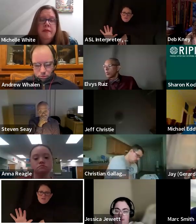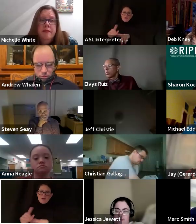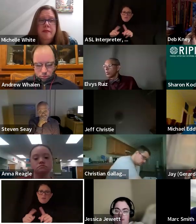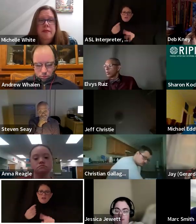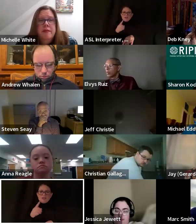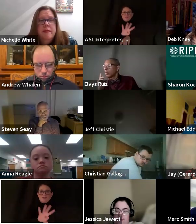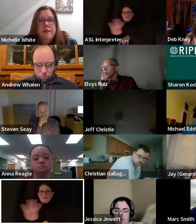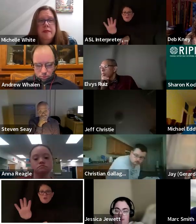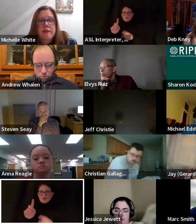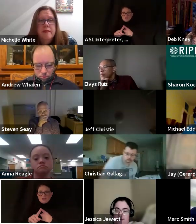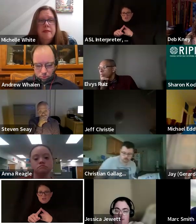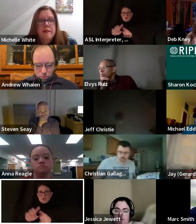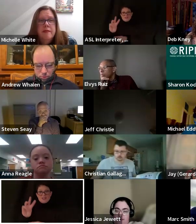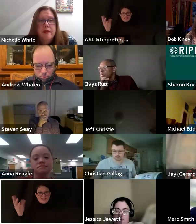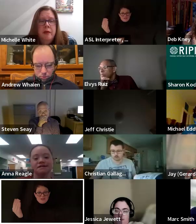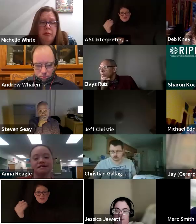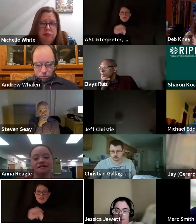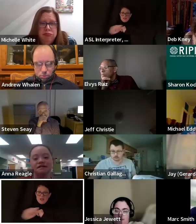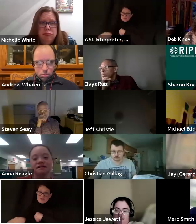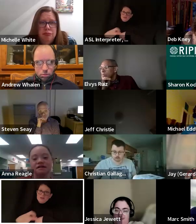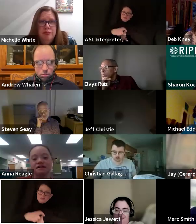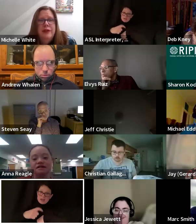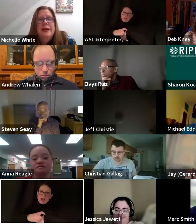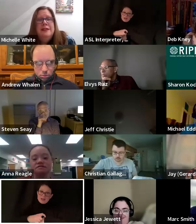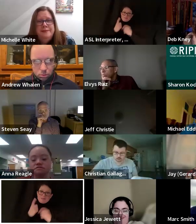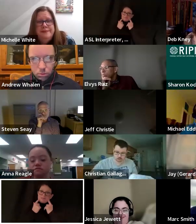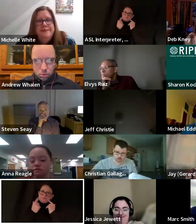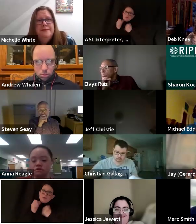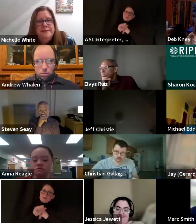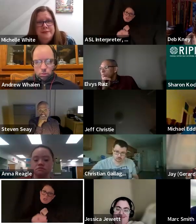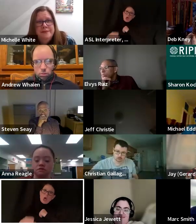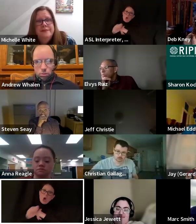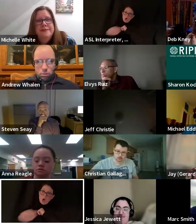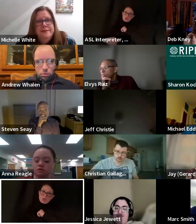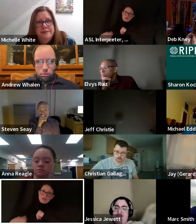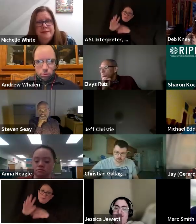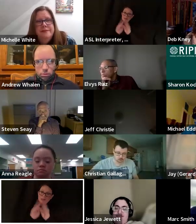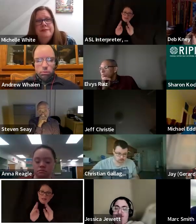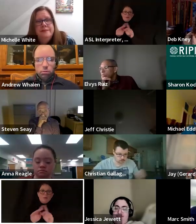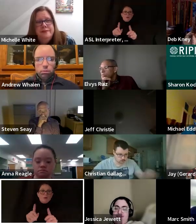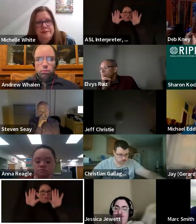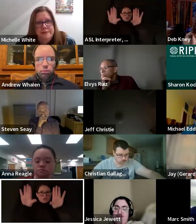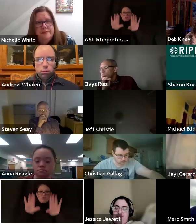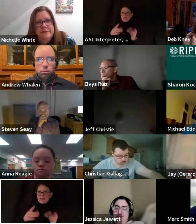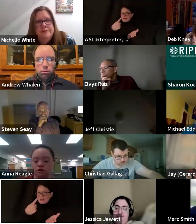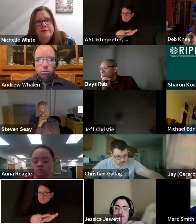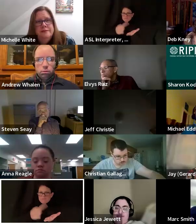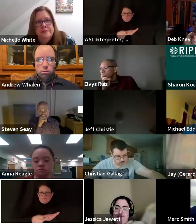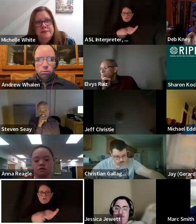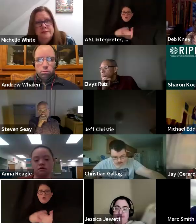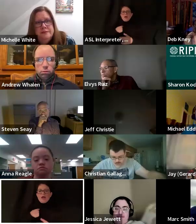about 4 to, I think, 6:15 or something like that. So, yes, but it was really great. We